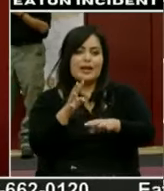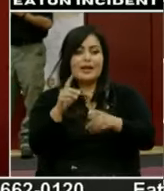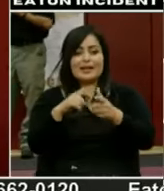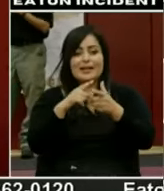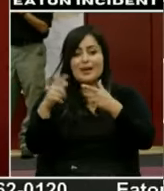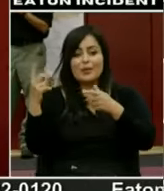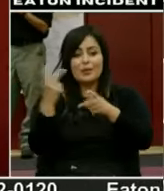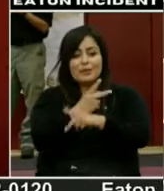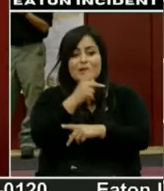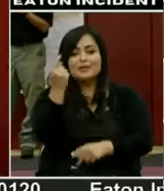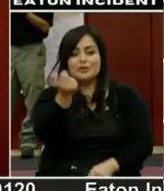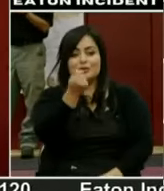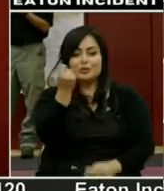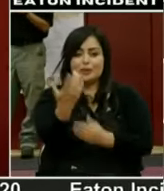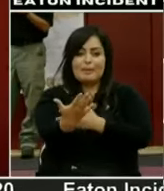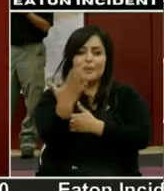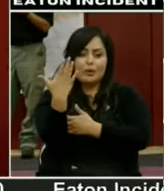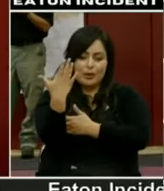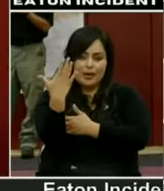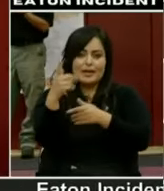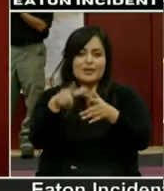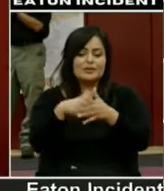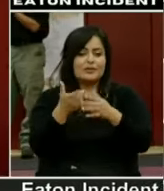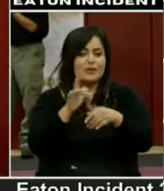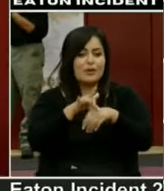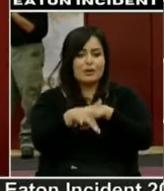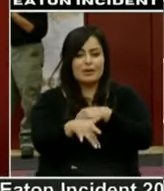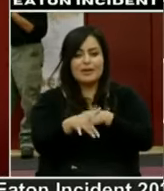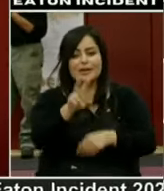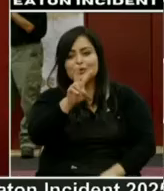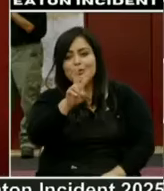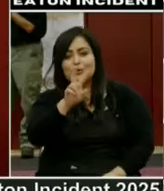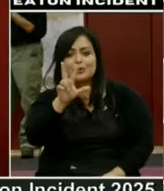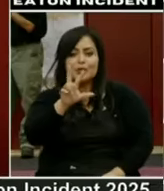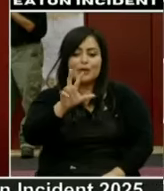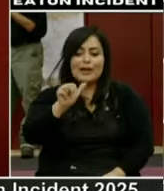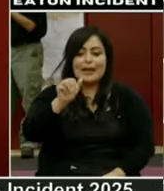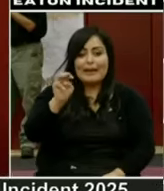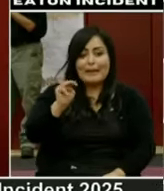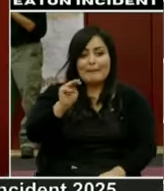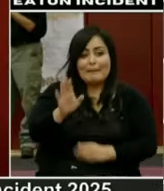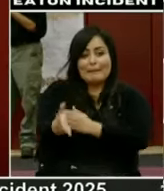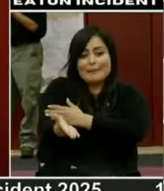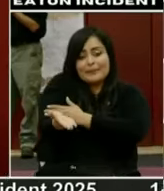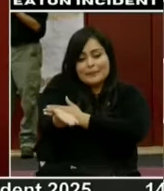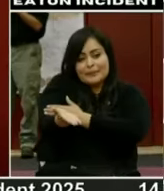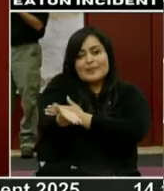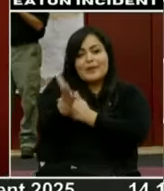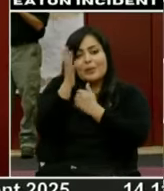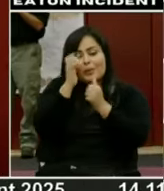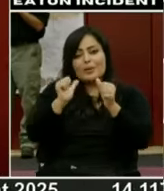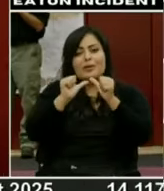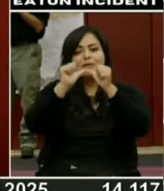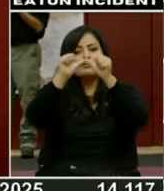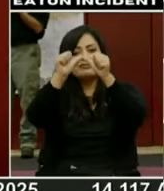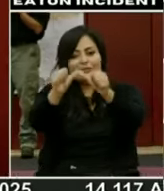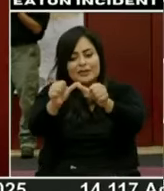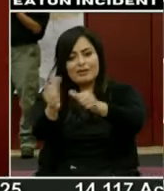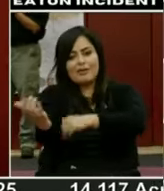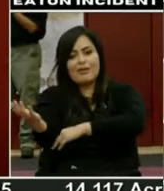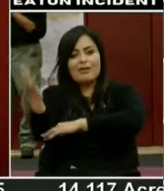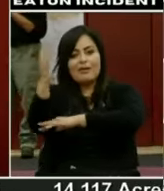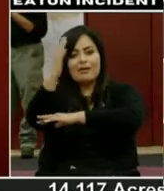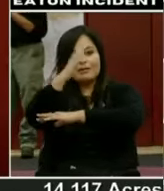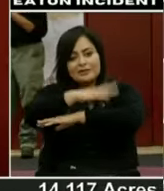morning, starting pretty early, probably 2, 3 o'clock in the morning, and then continuing on through the day, and then they